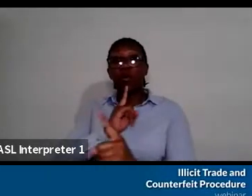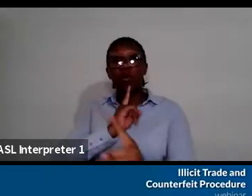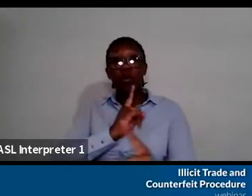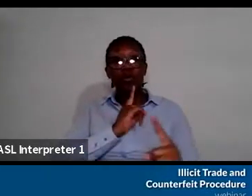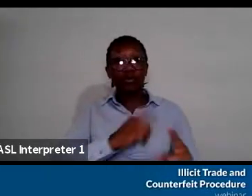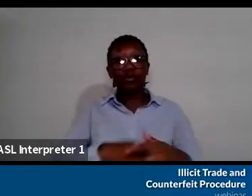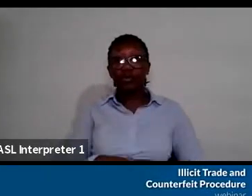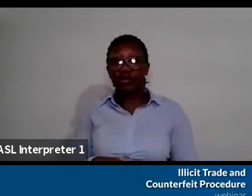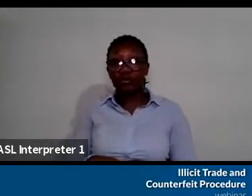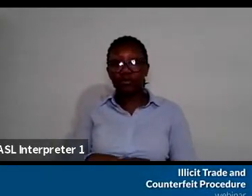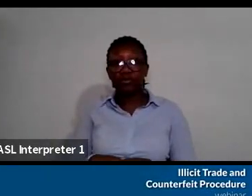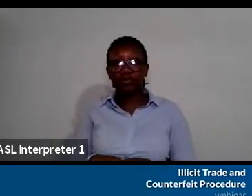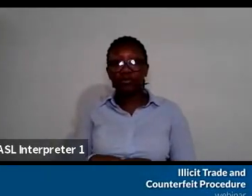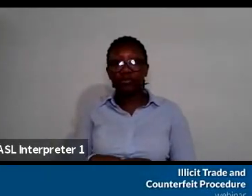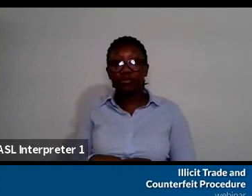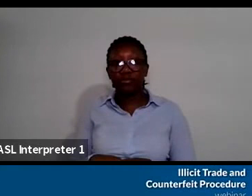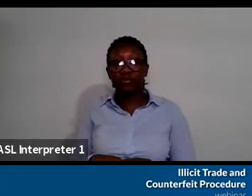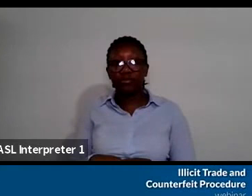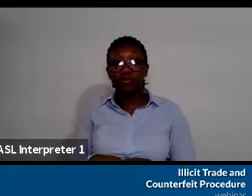Talliard.